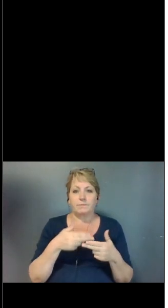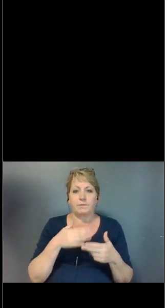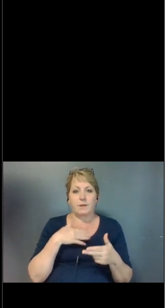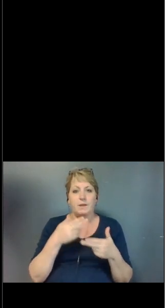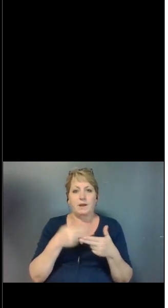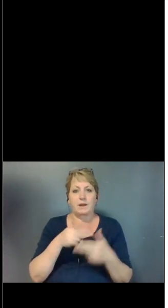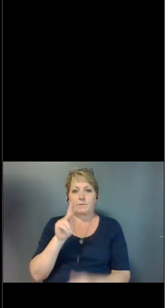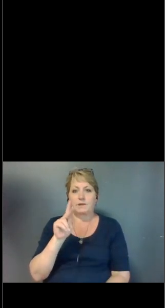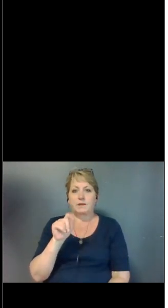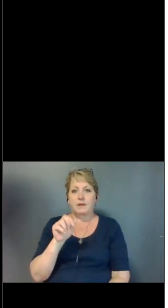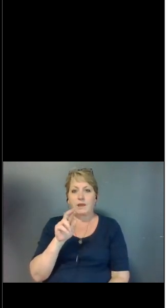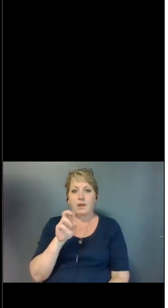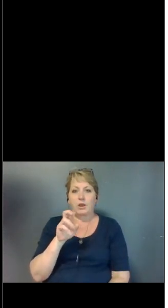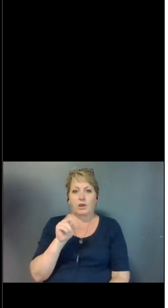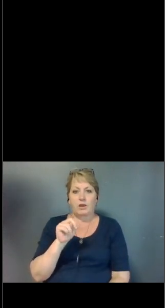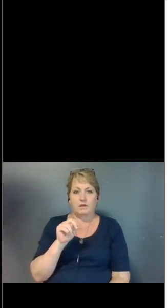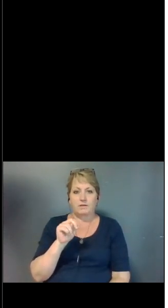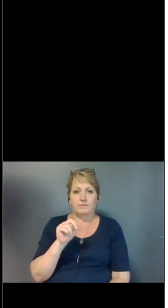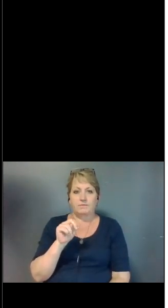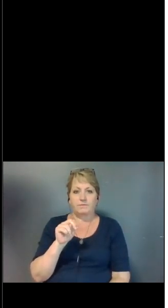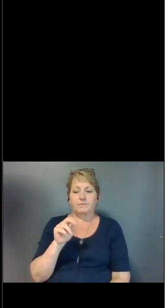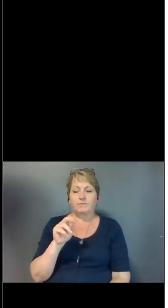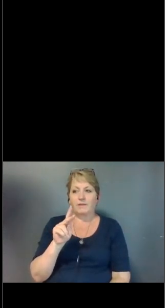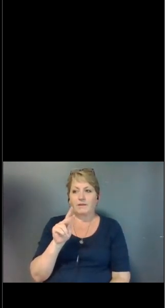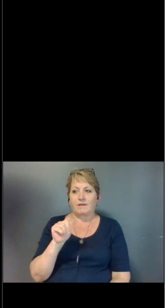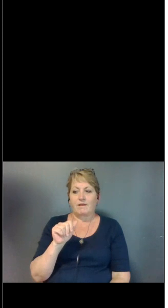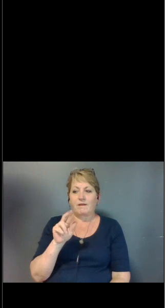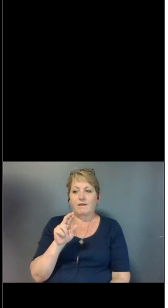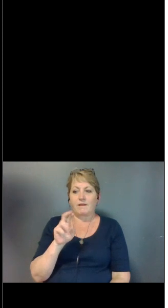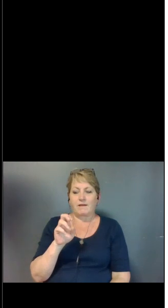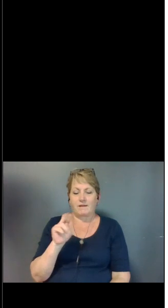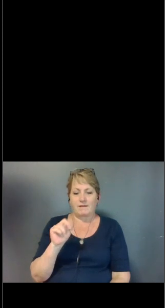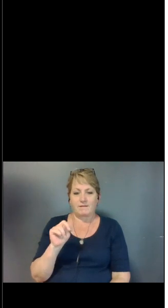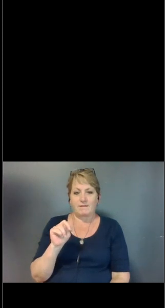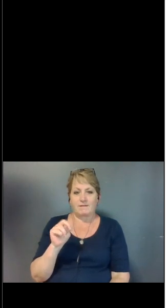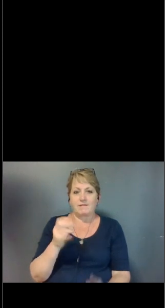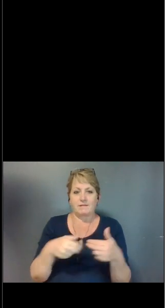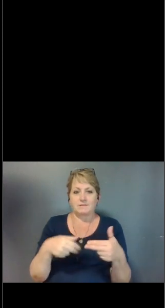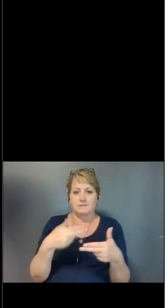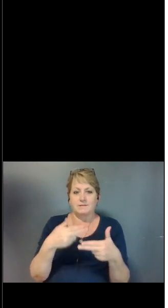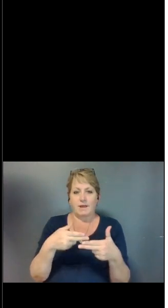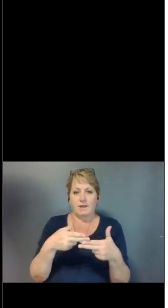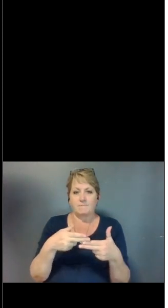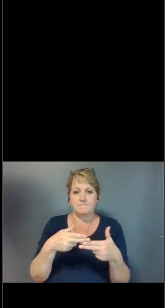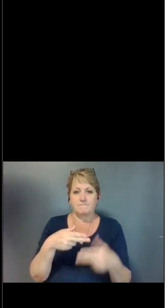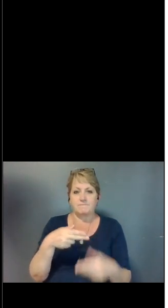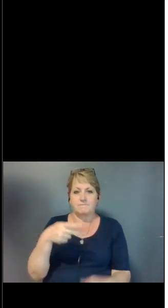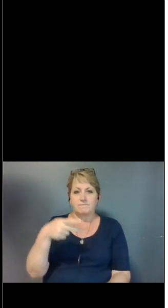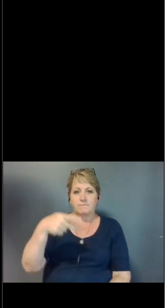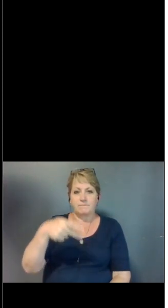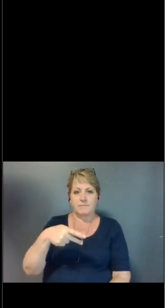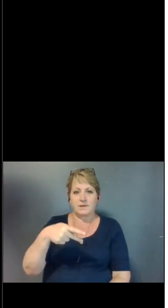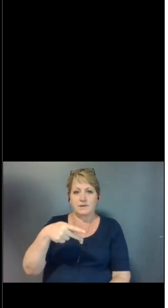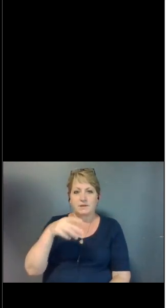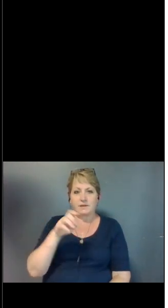Karen Peisinger. First name is spelled K-A-R-E-N. Last name is spelled P as in Peter,